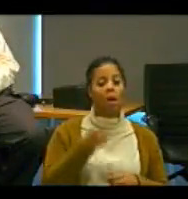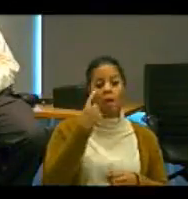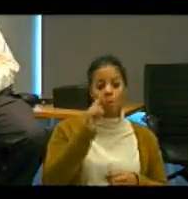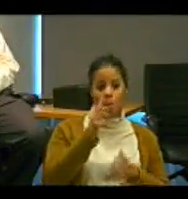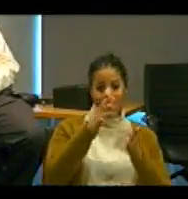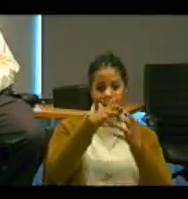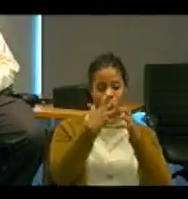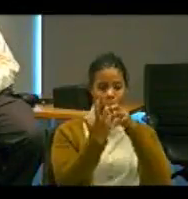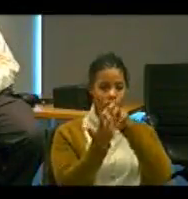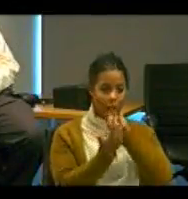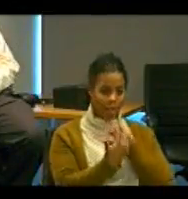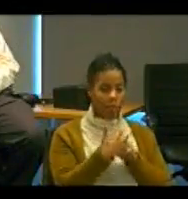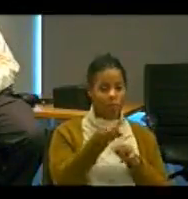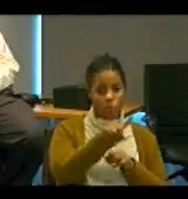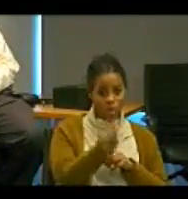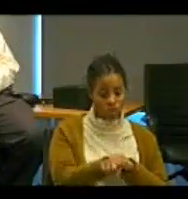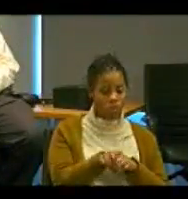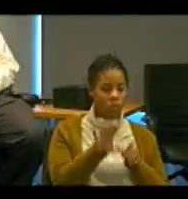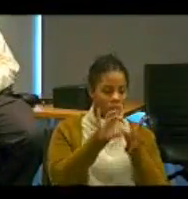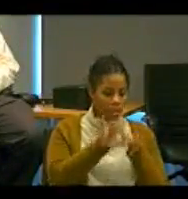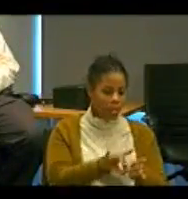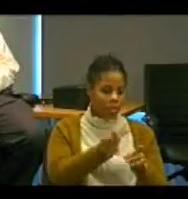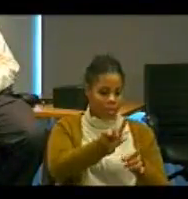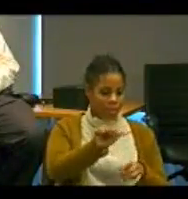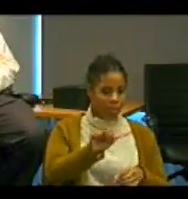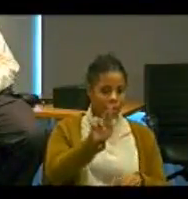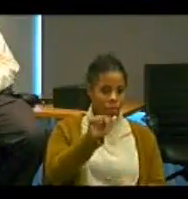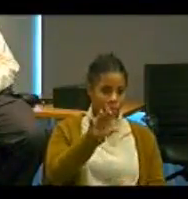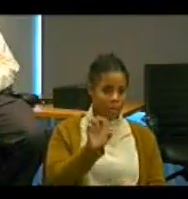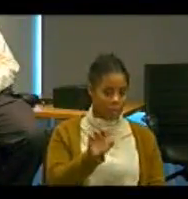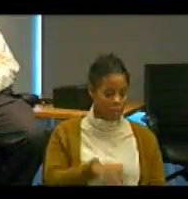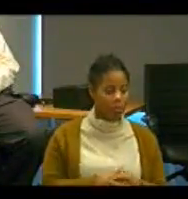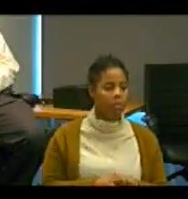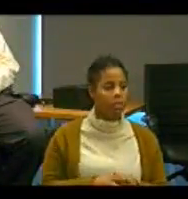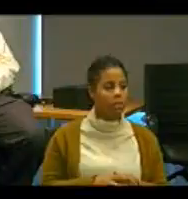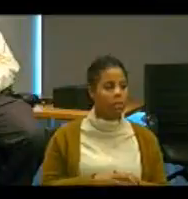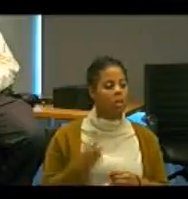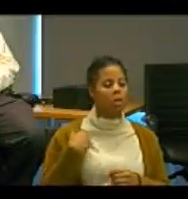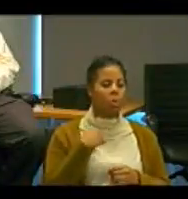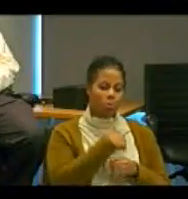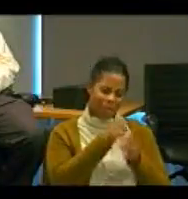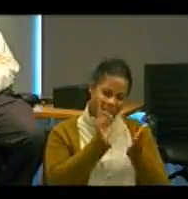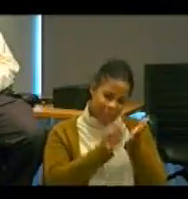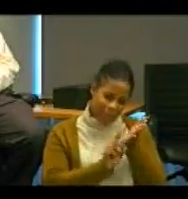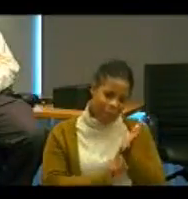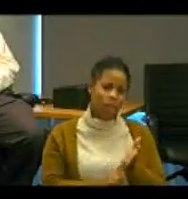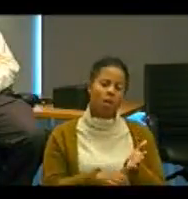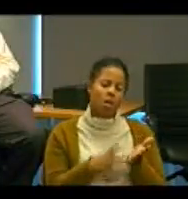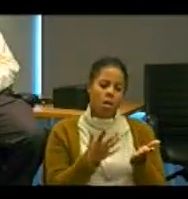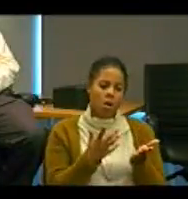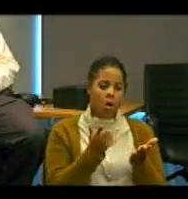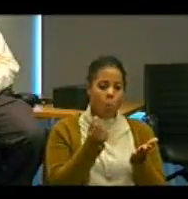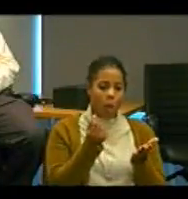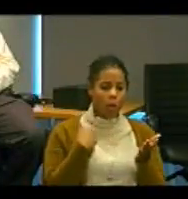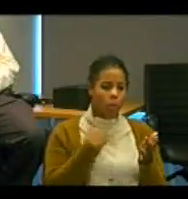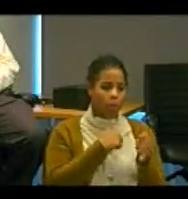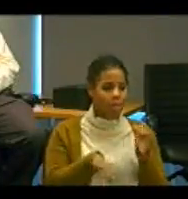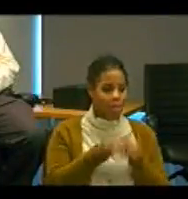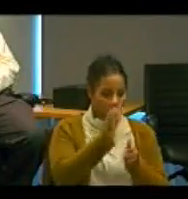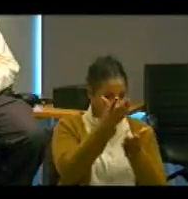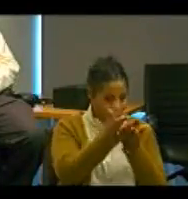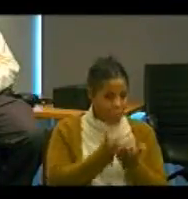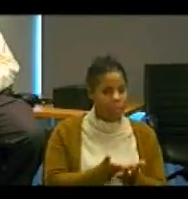question regarding disability and race, we're examining to what extent do we find evidence that minority children are